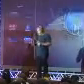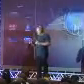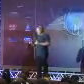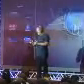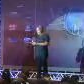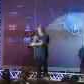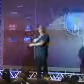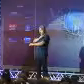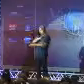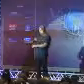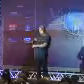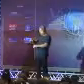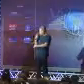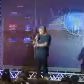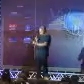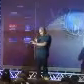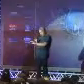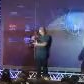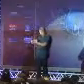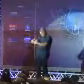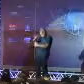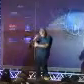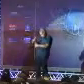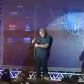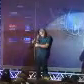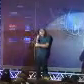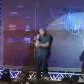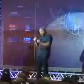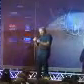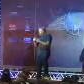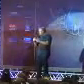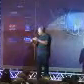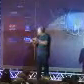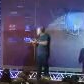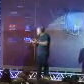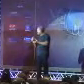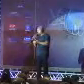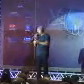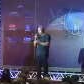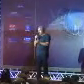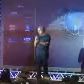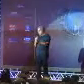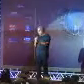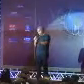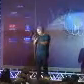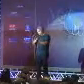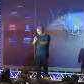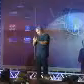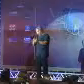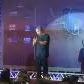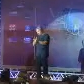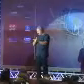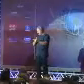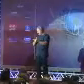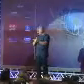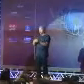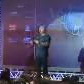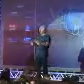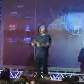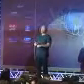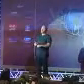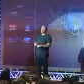And so now we're doing a new type of computer programming. One where we don't create a product